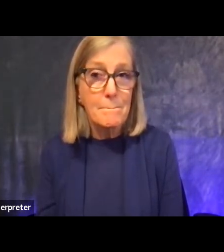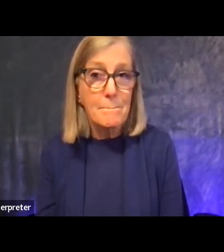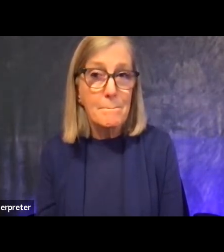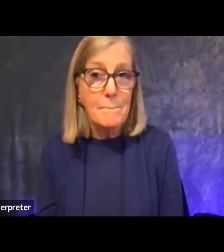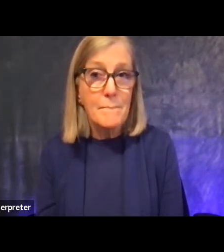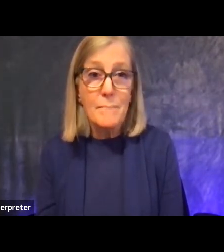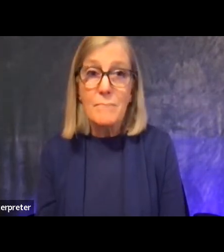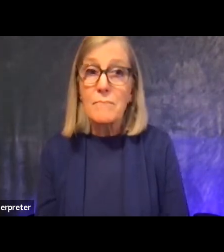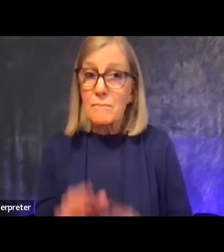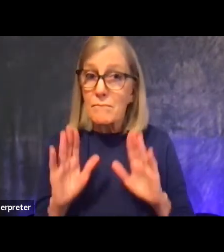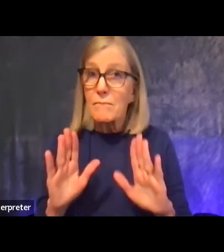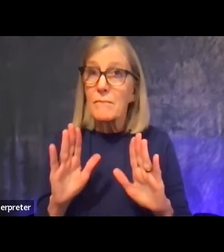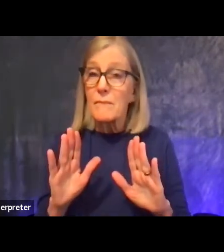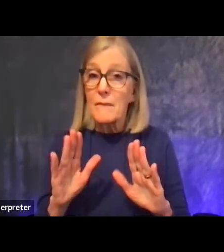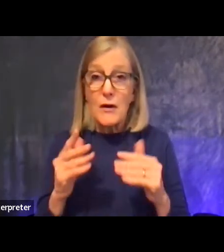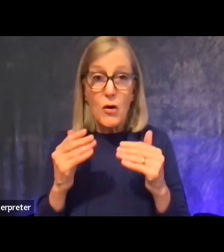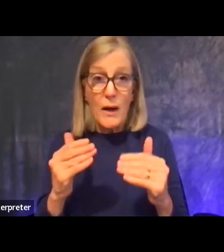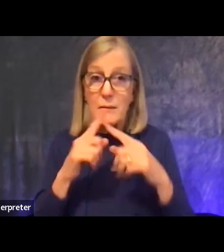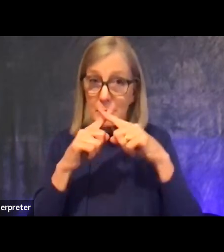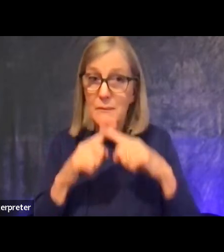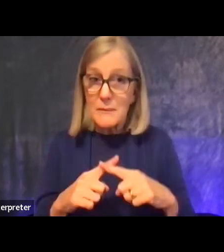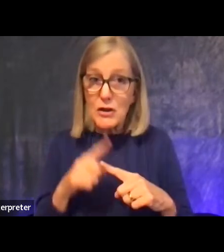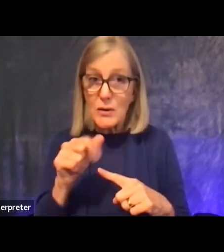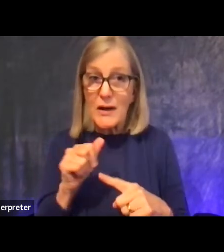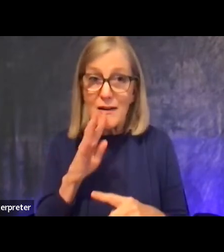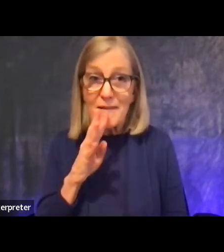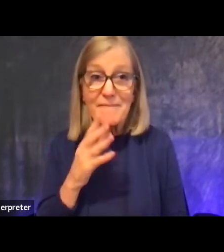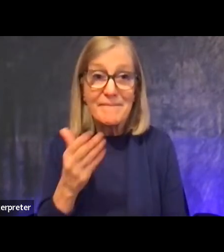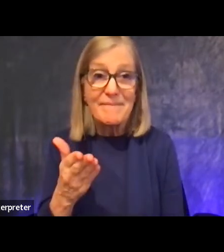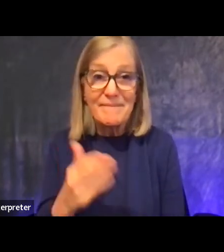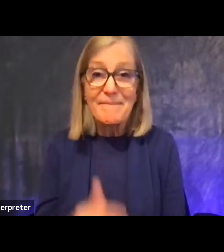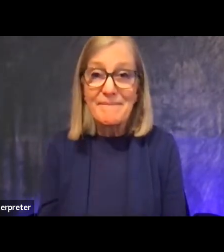1-818-415-6923. Great, you can go ahead and unmute yourself now and you can speak.